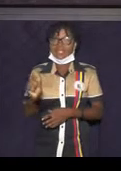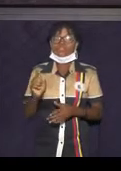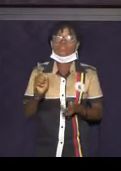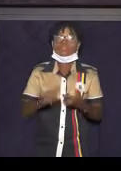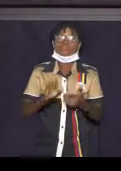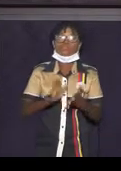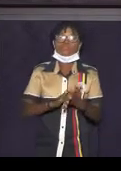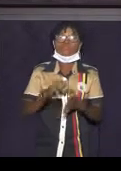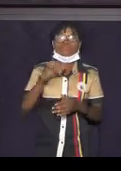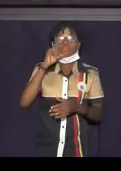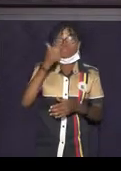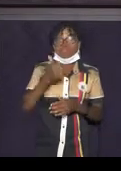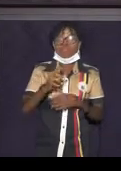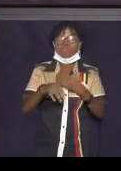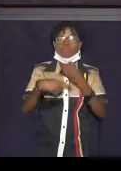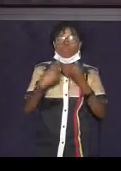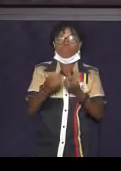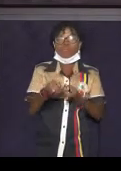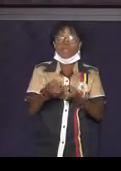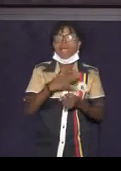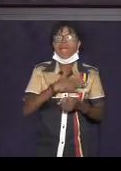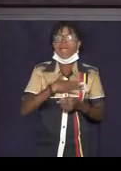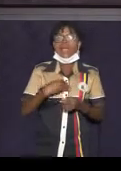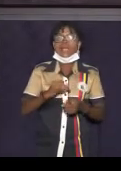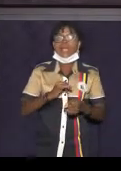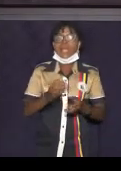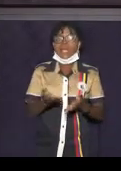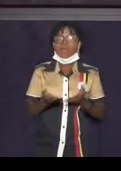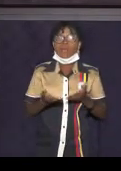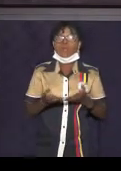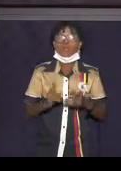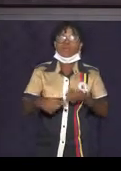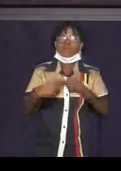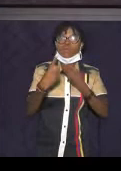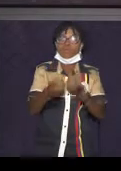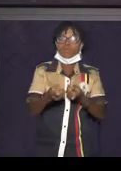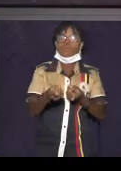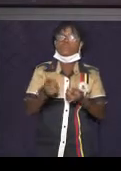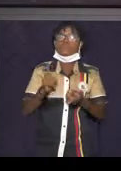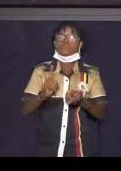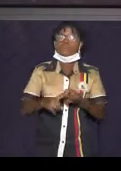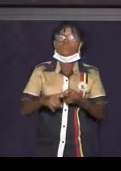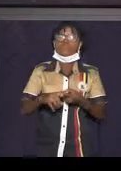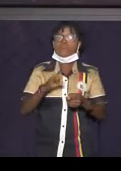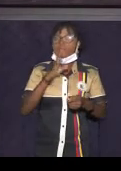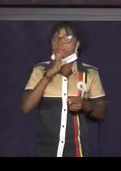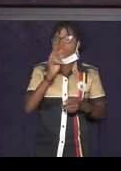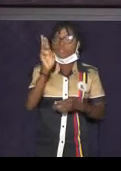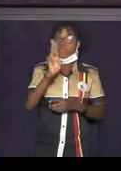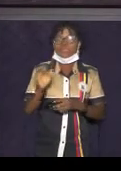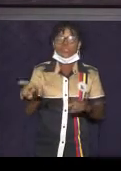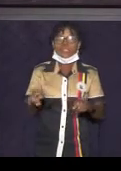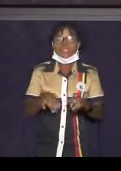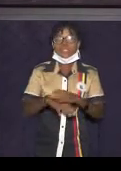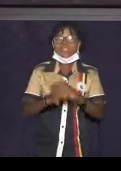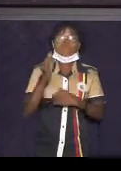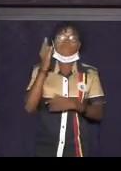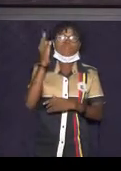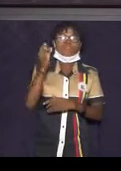school tomorrow. Go. And I want go to be expressed in the future tense.